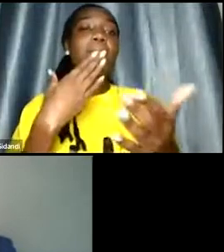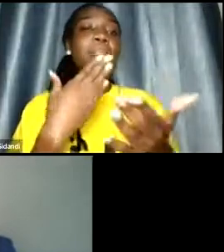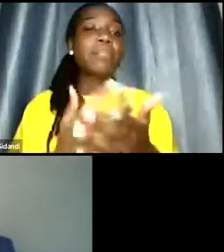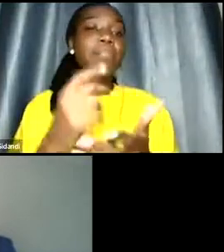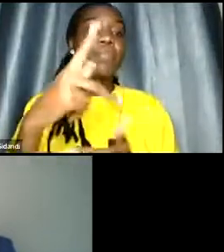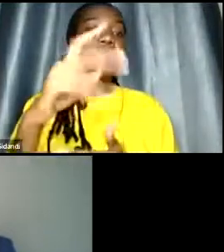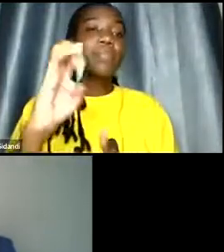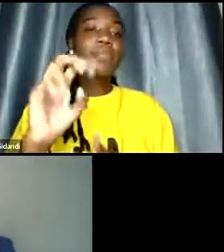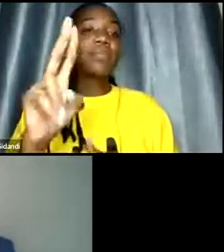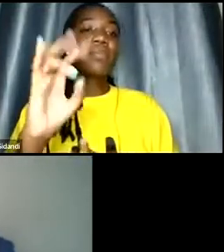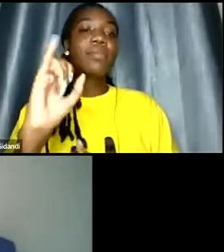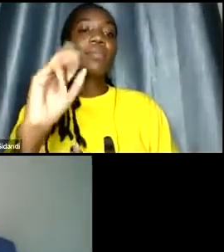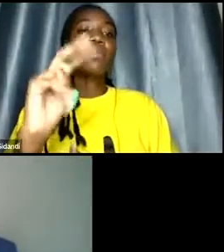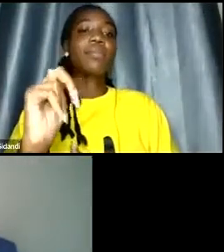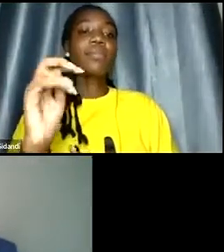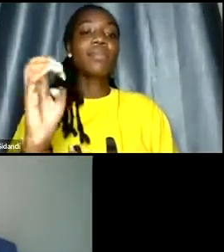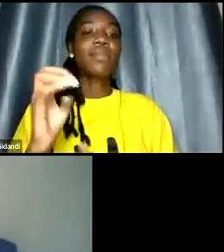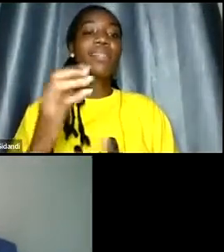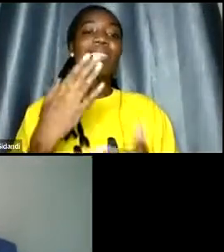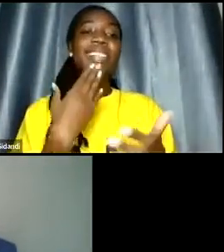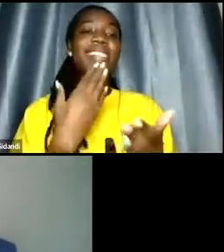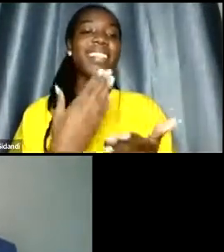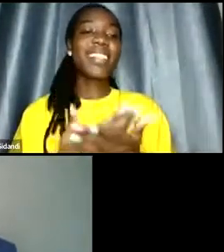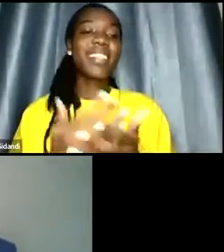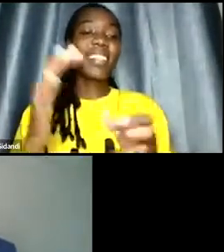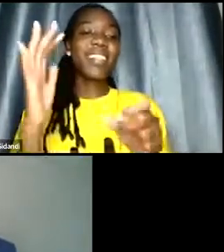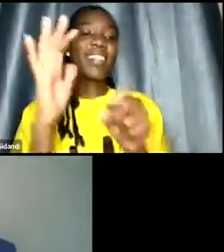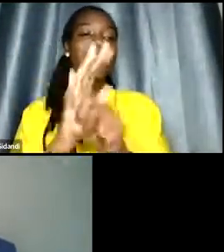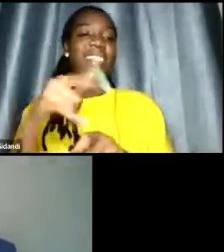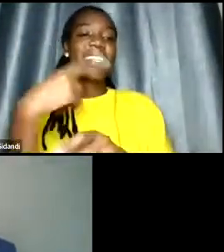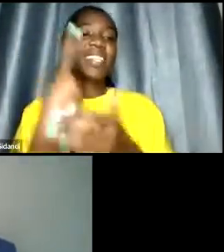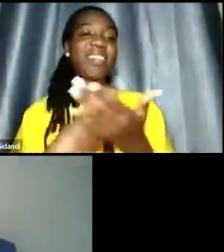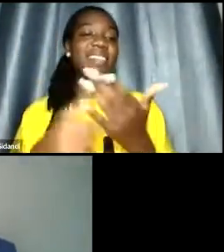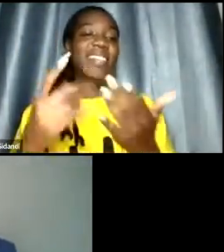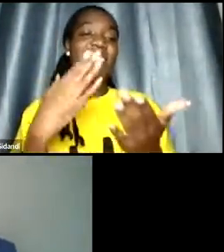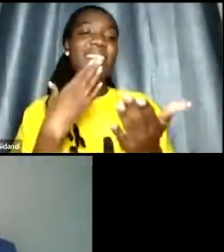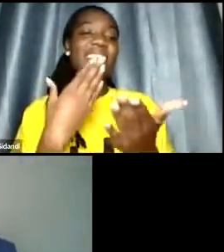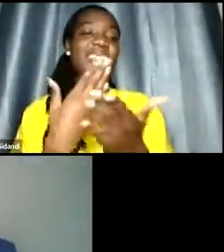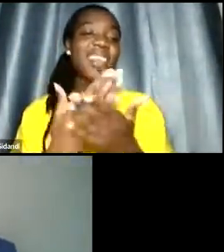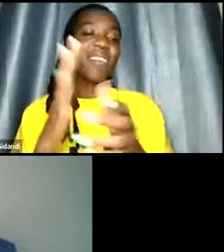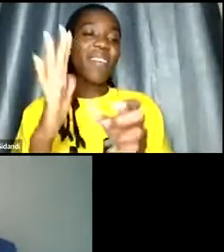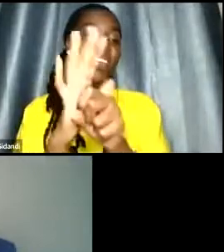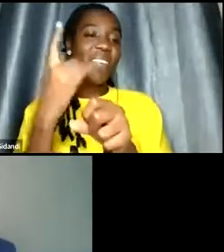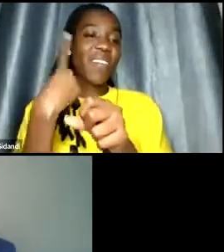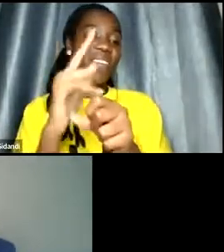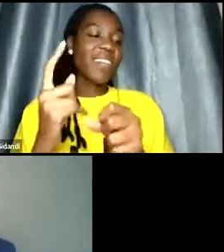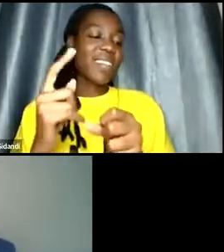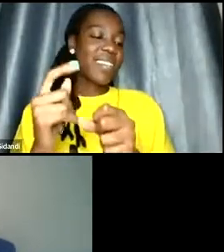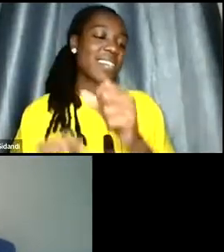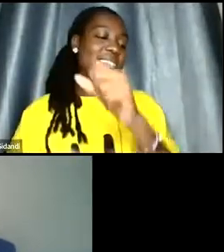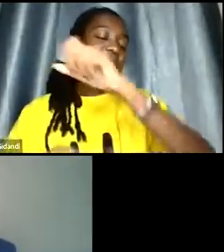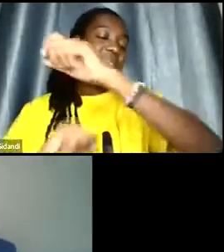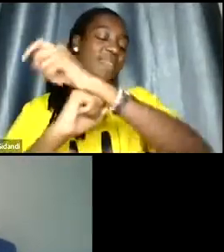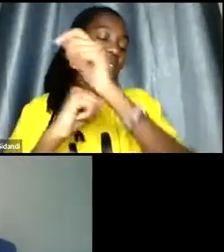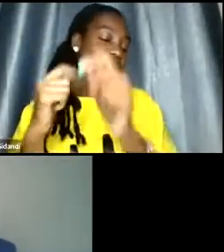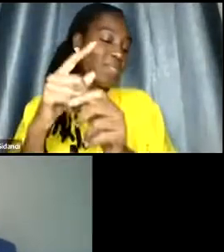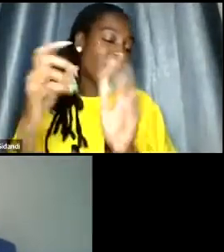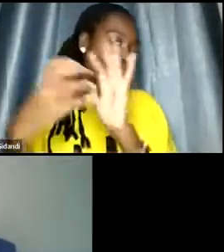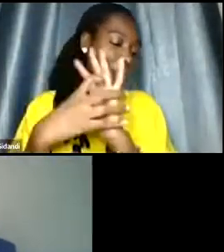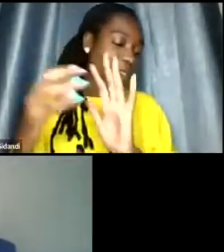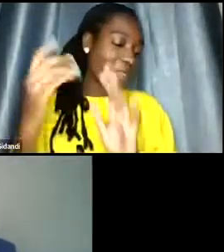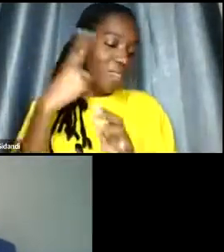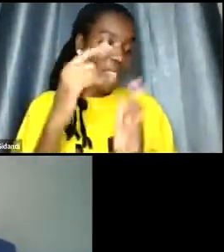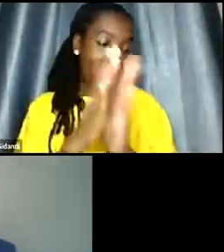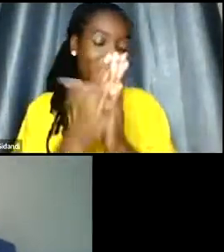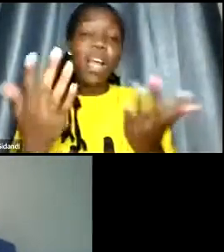did not allow you to conclude this meeting. Allow us to do that next week. Thank you so much for the support. You've been posting on Facebook. Asante sana.